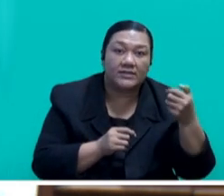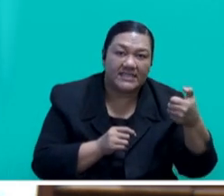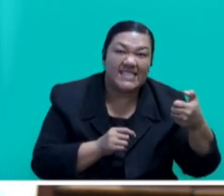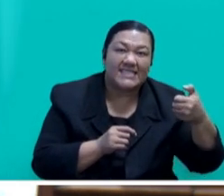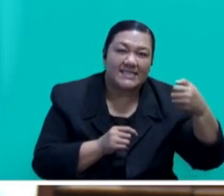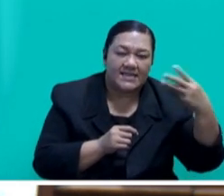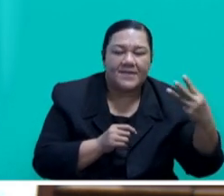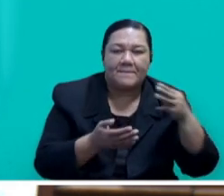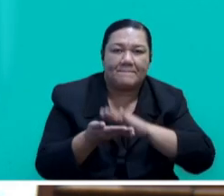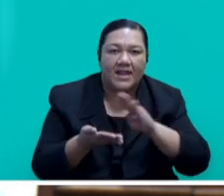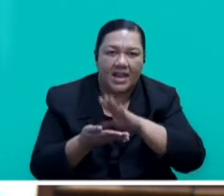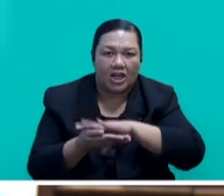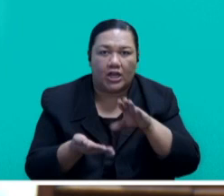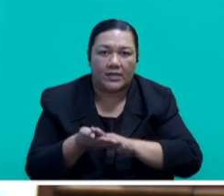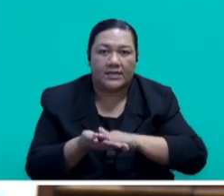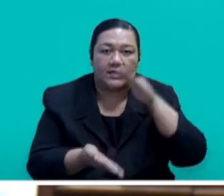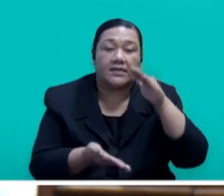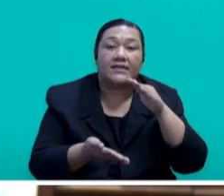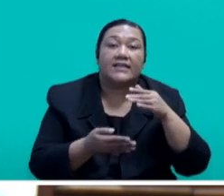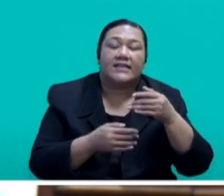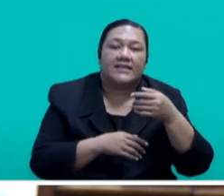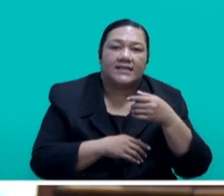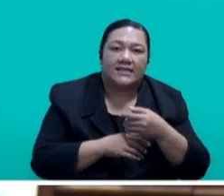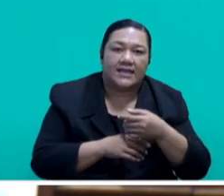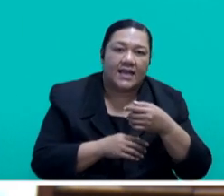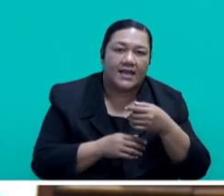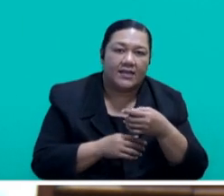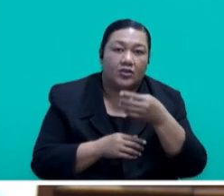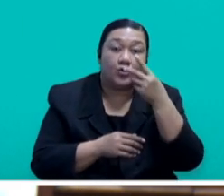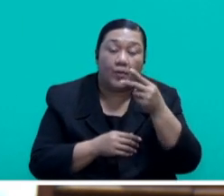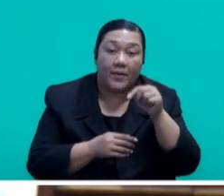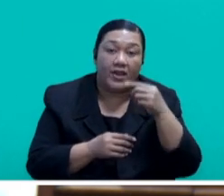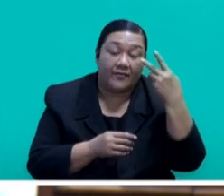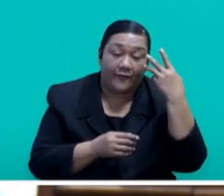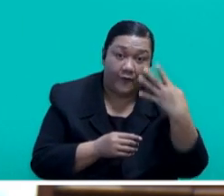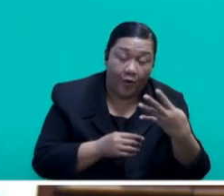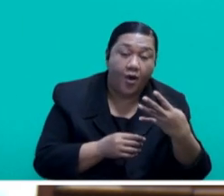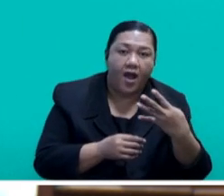fiscal year, an increase of $3.4 million from the previous year.